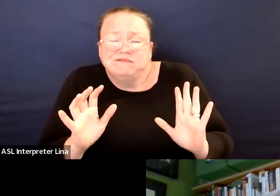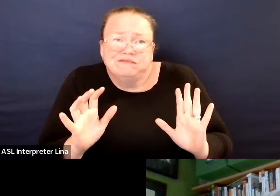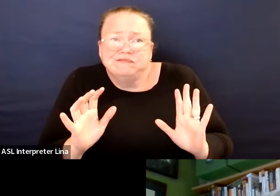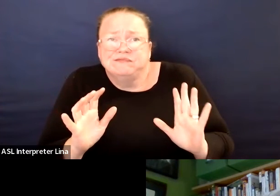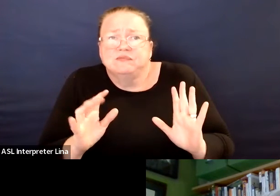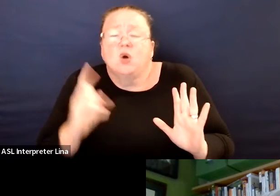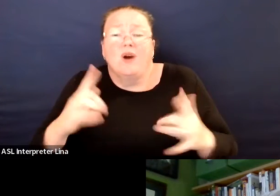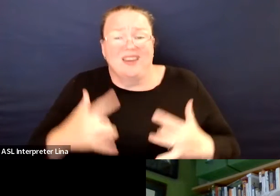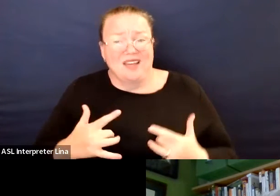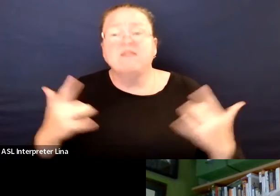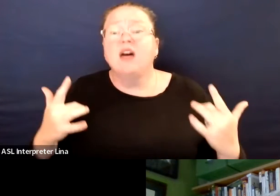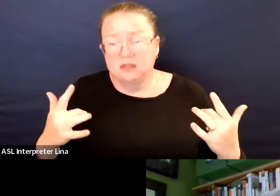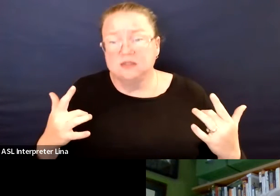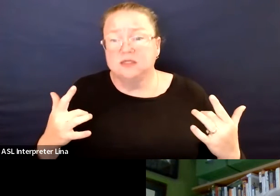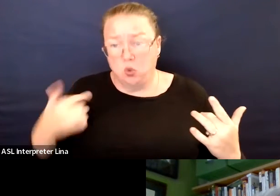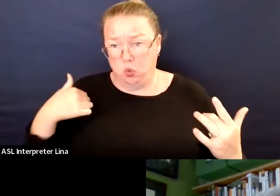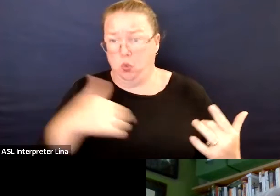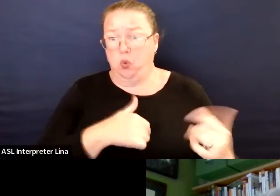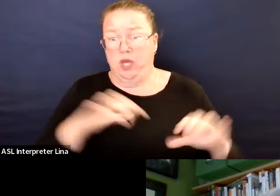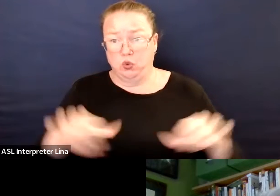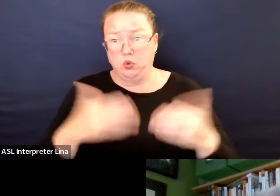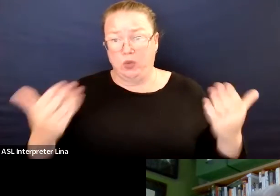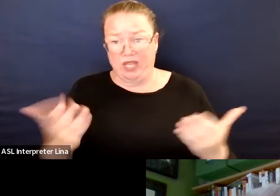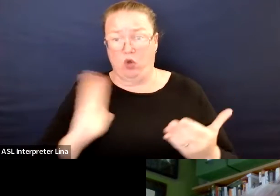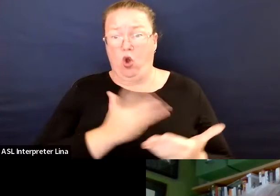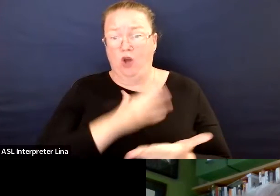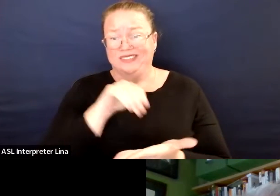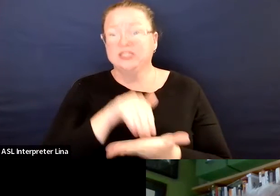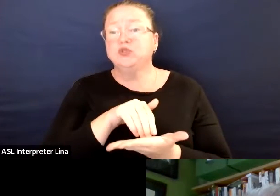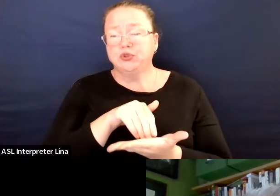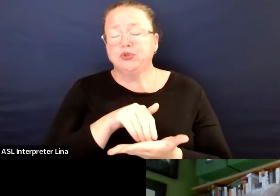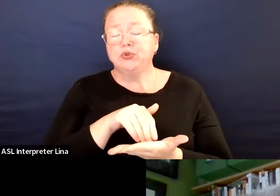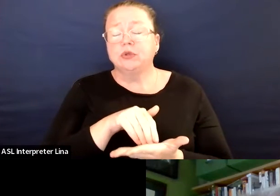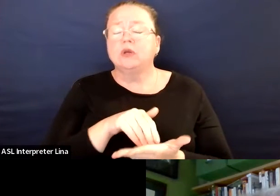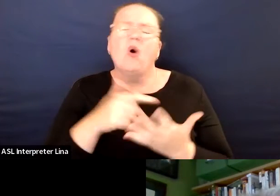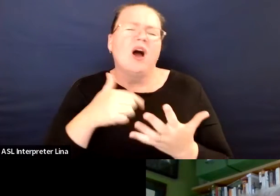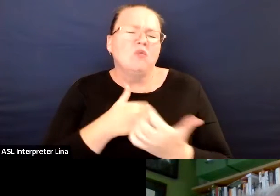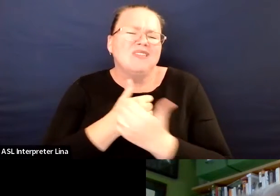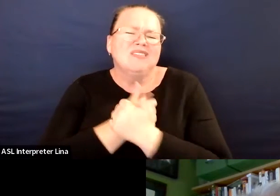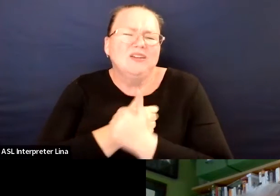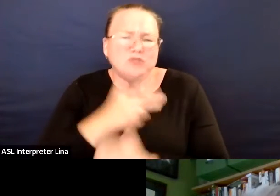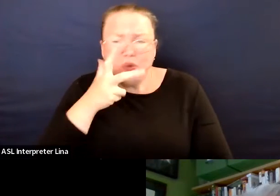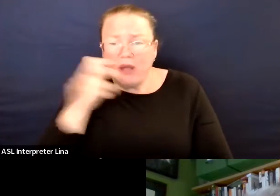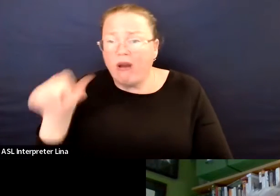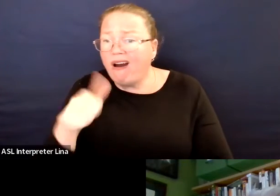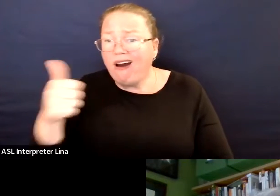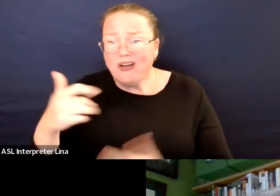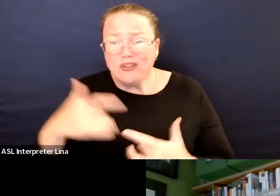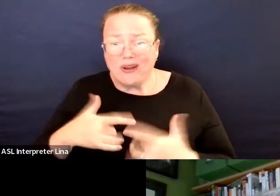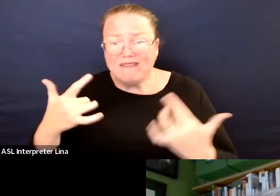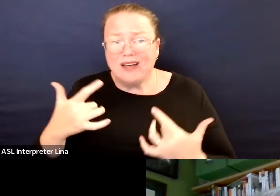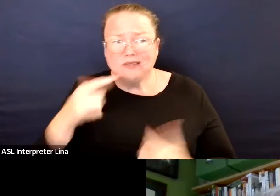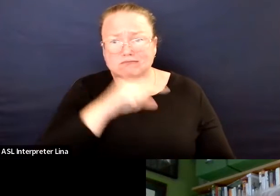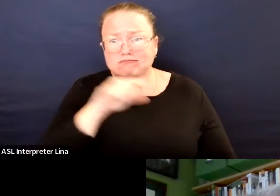one of the events that we do here at our center. And so I would love to hear about other events like